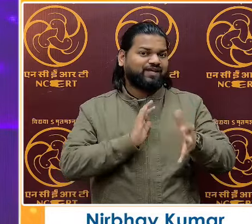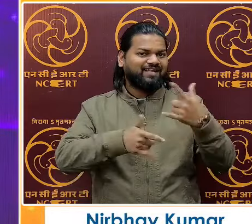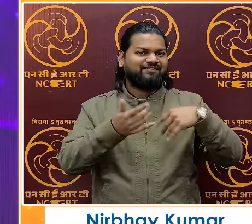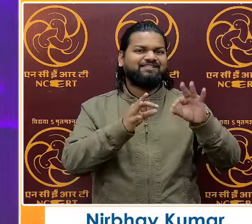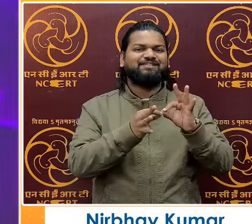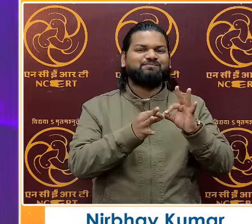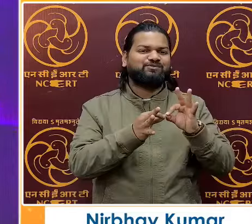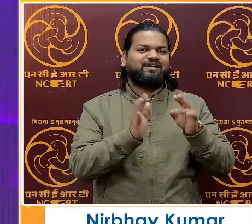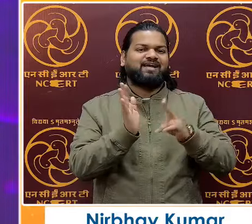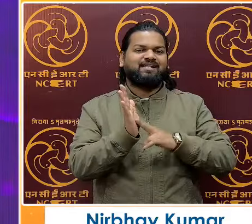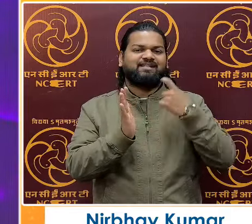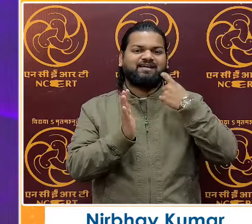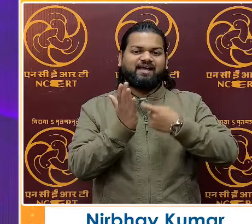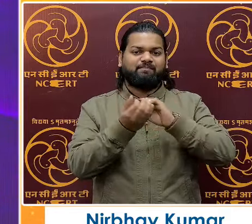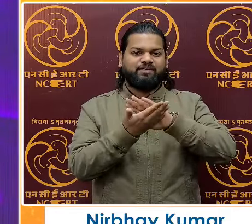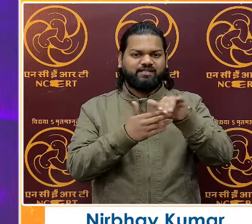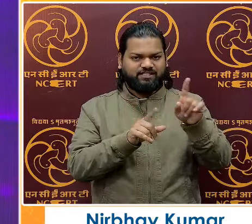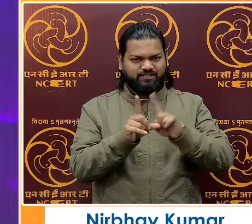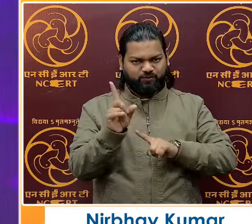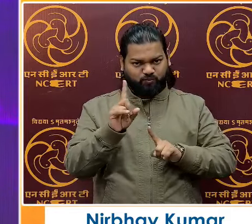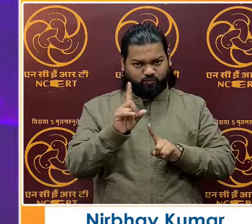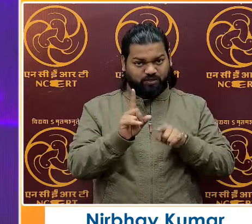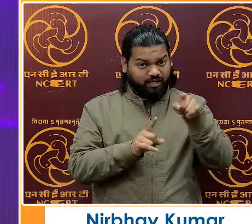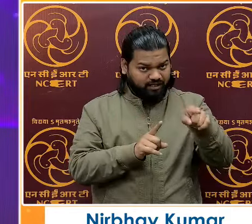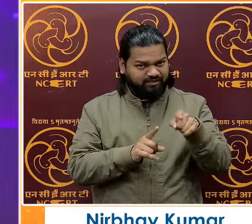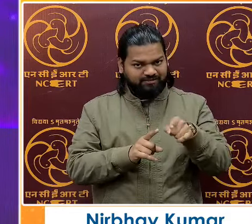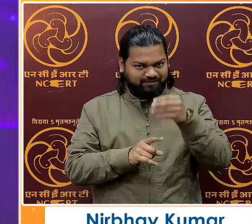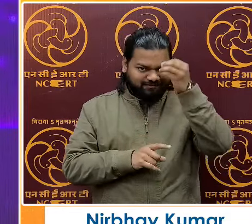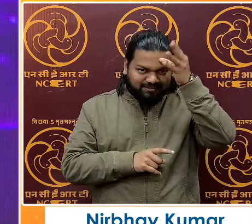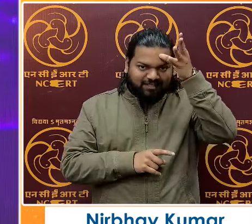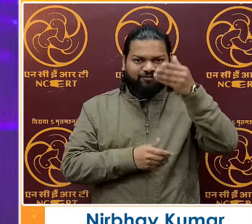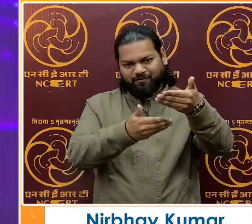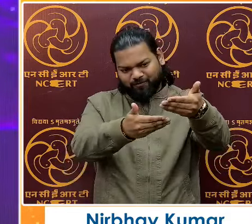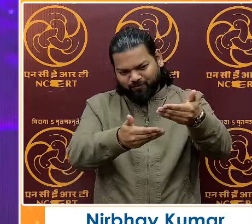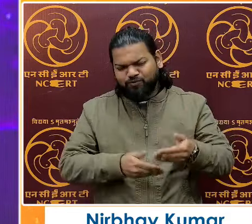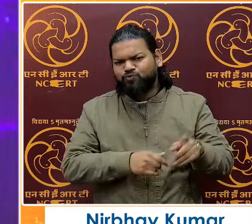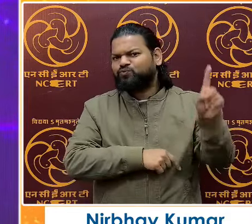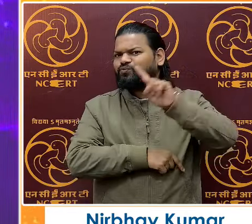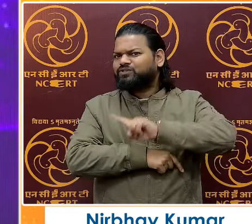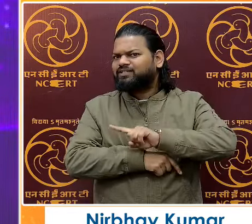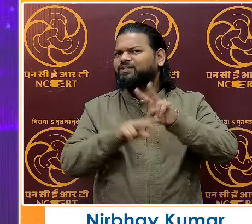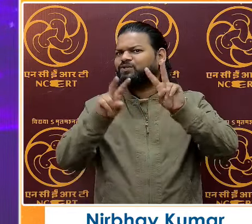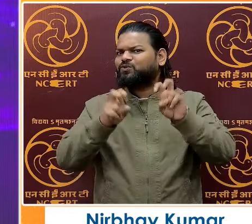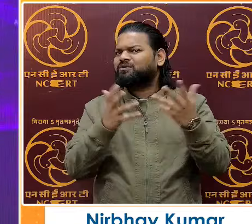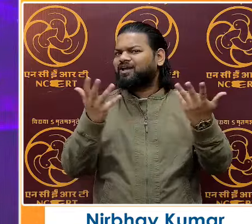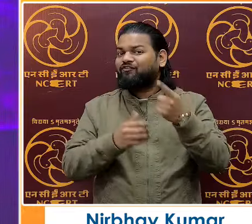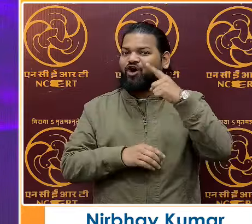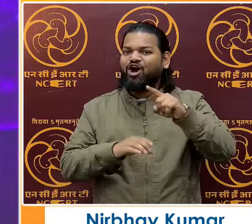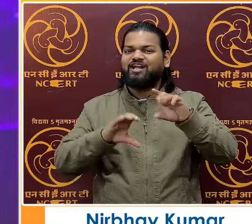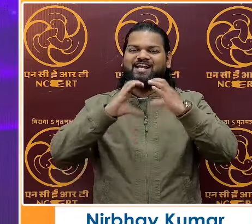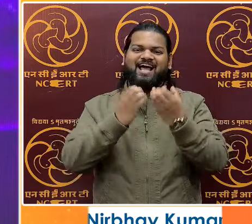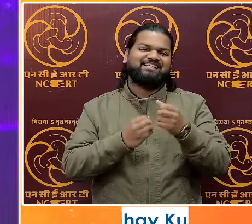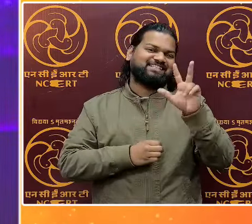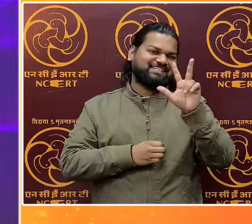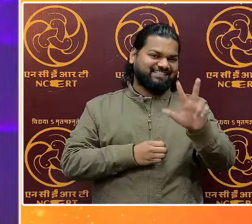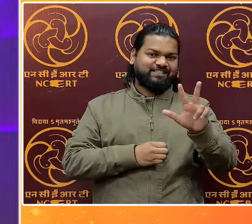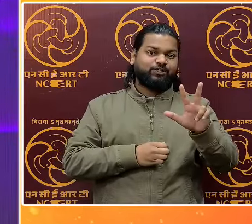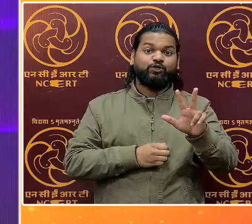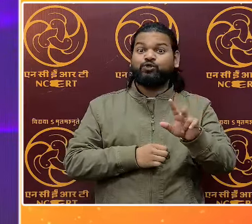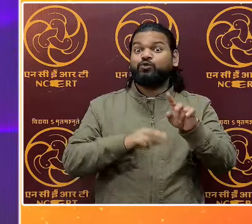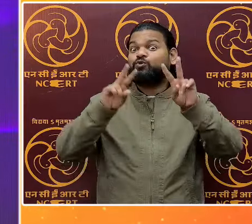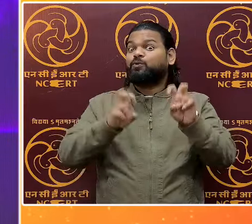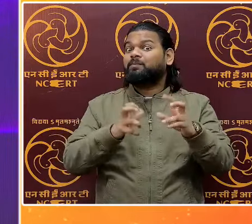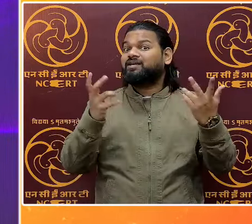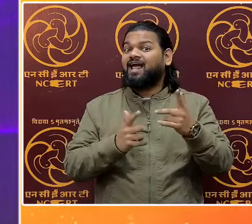to welcome you. In today's session we are going to learn subject science for class 8 students and topic is